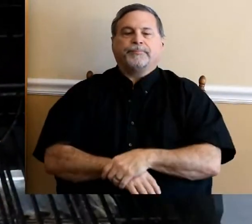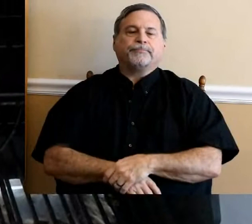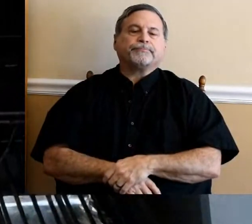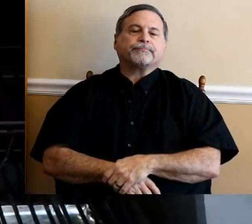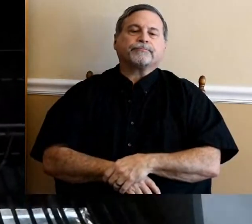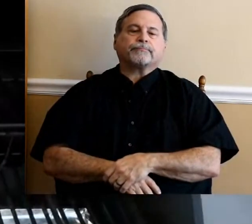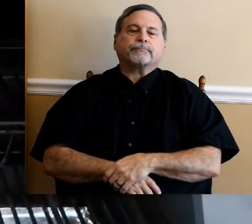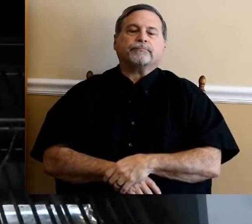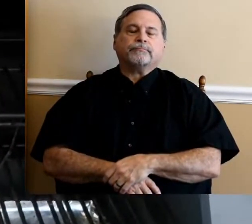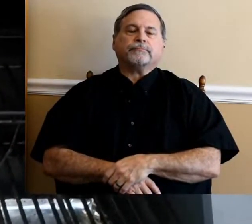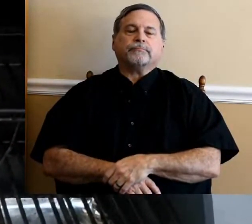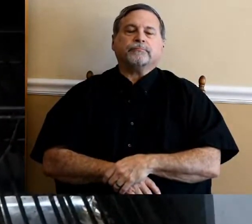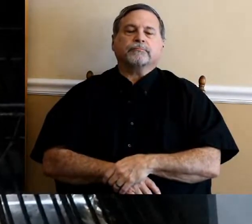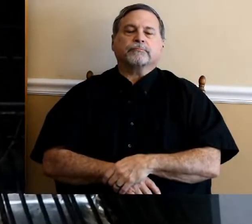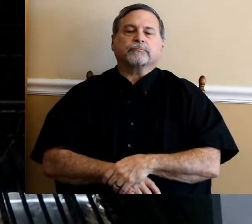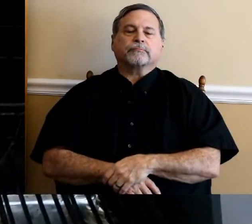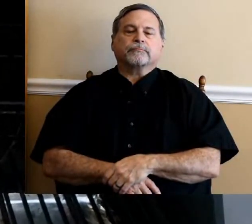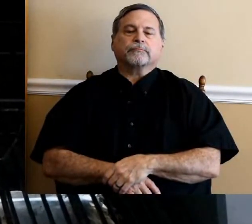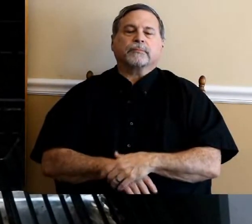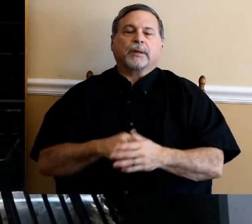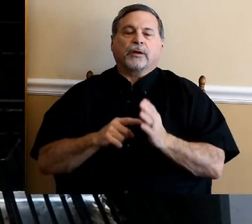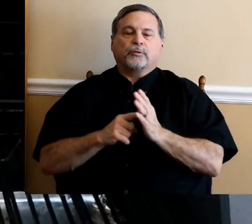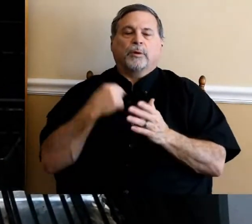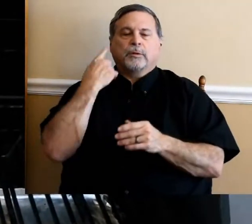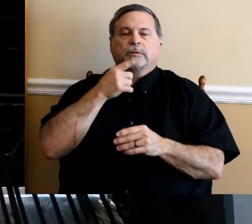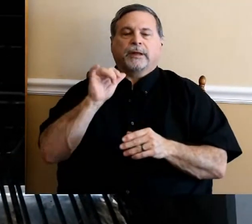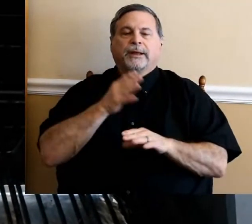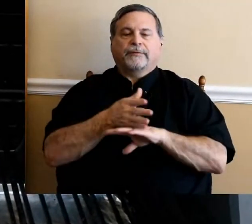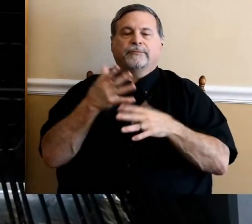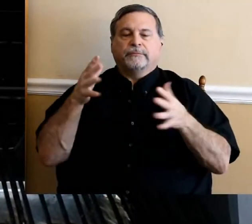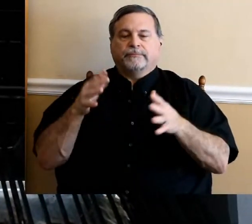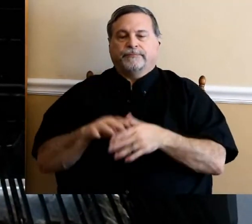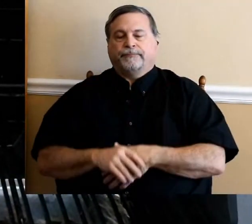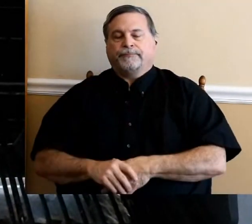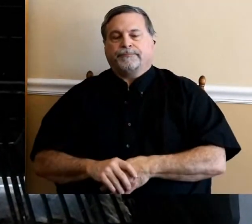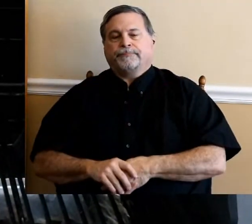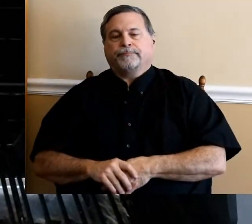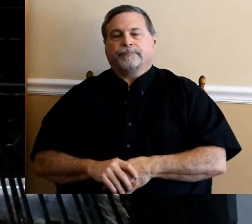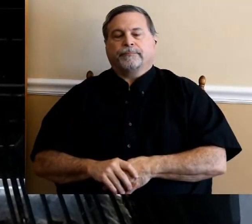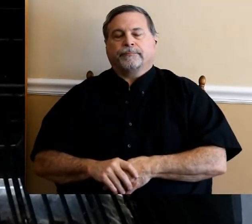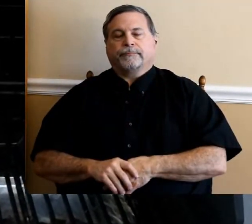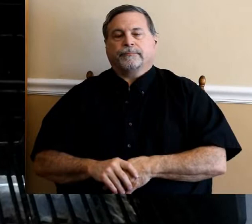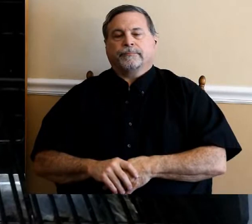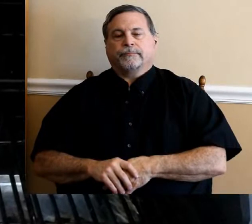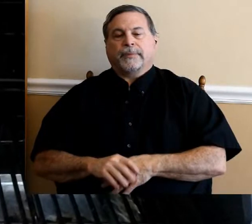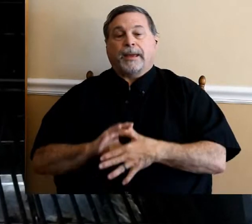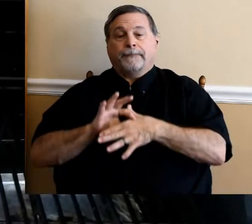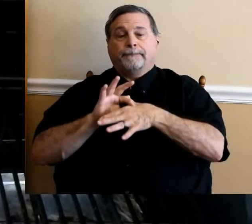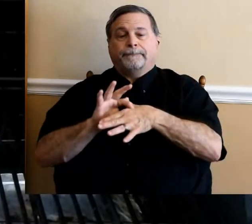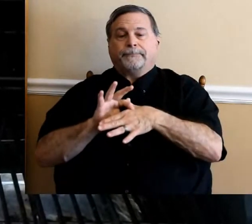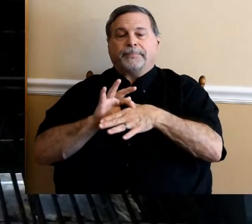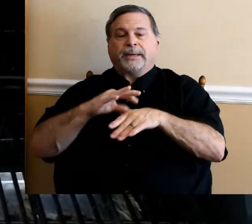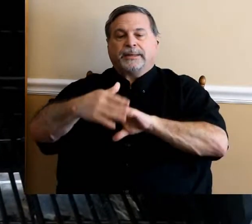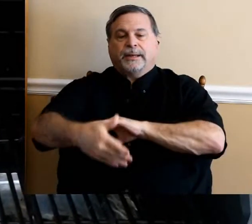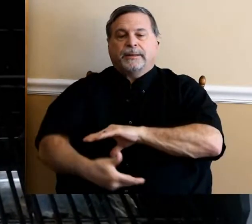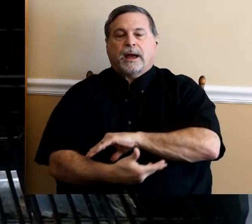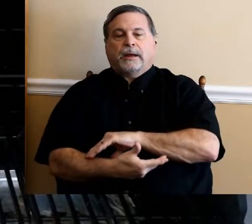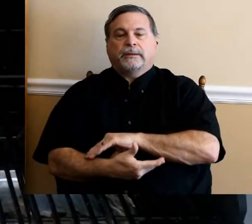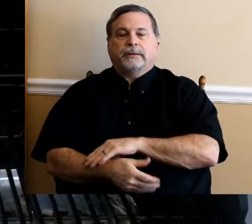moment. So I'll show you once I get everything put on here. So this is a meat